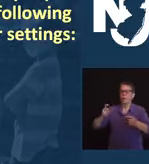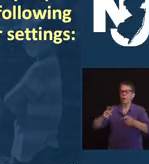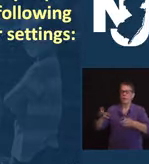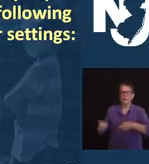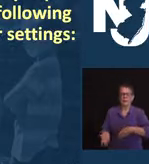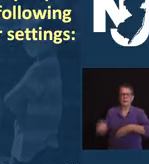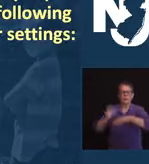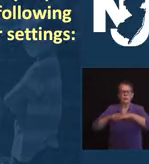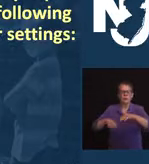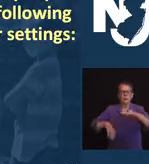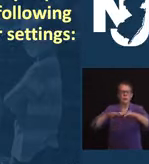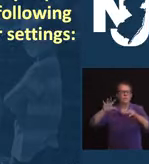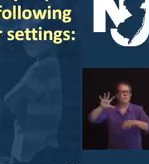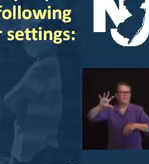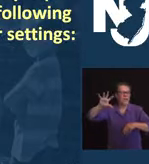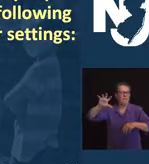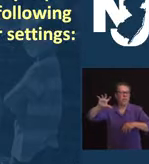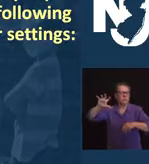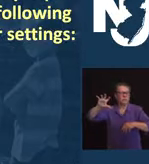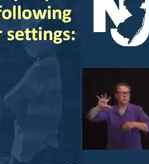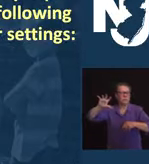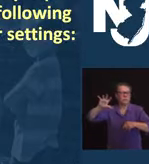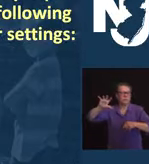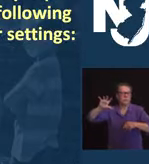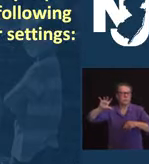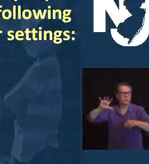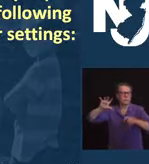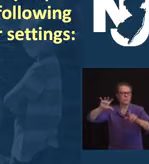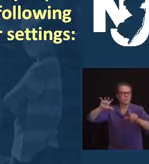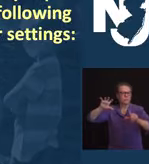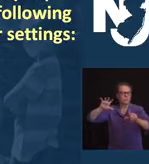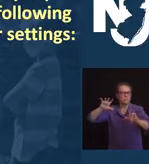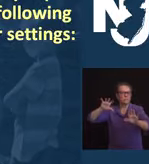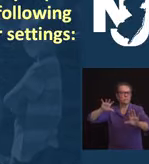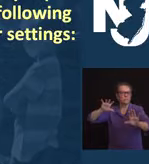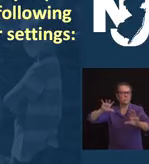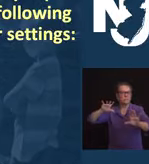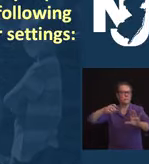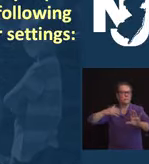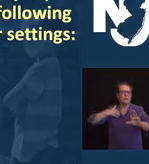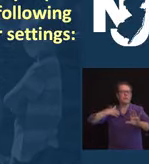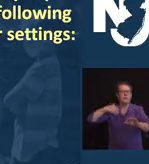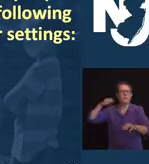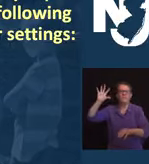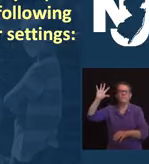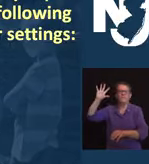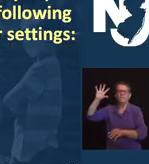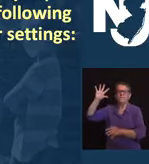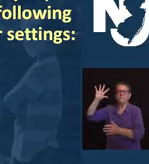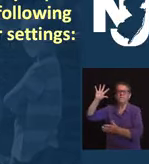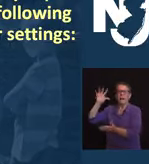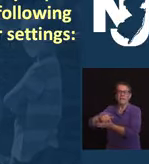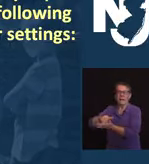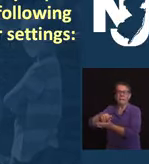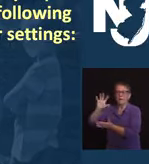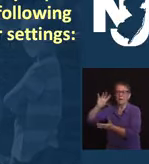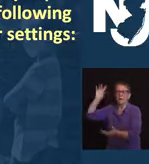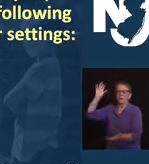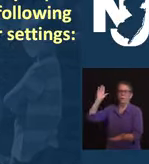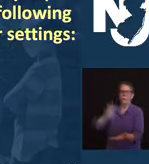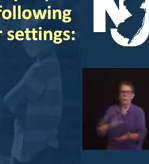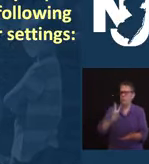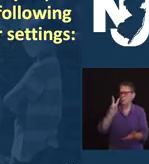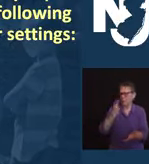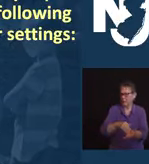capacity and up, but 2,500 capacity and up. And at those large venues, the capacities for indoor seating at